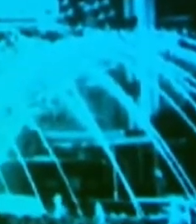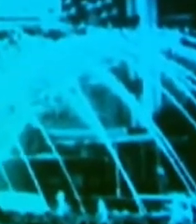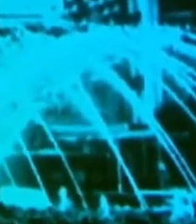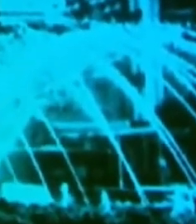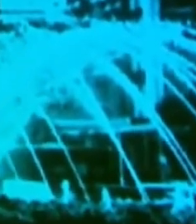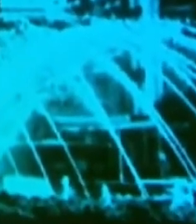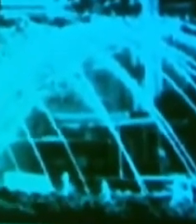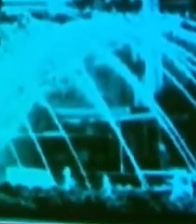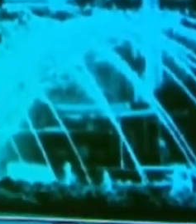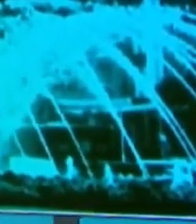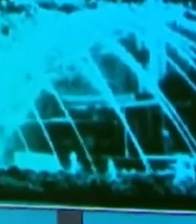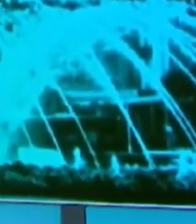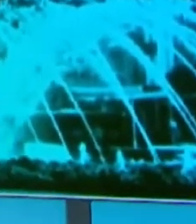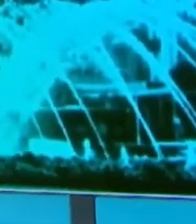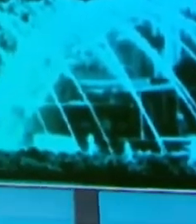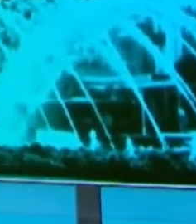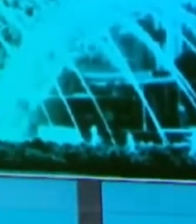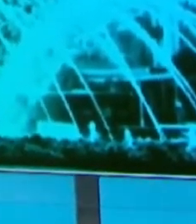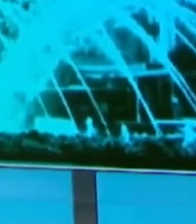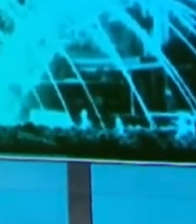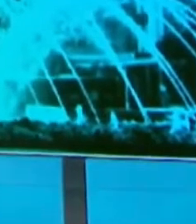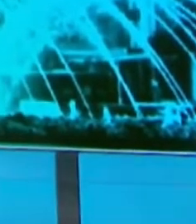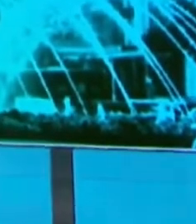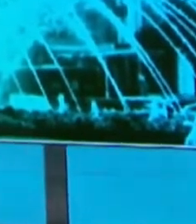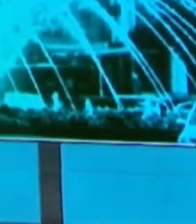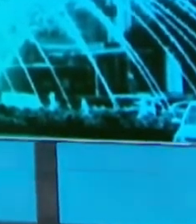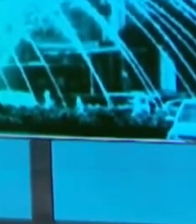with such an excellent panel with